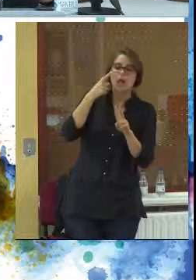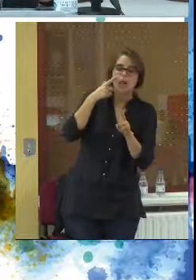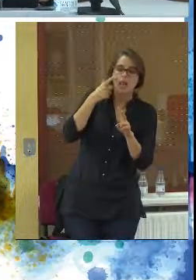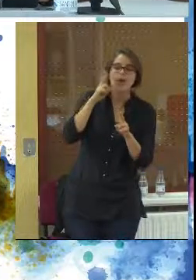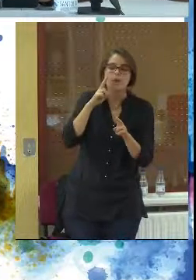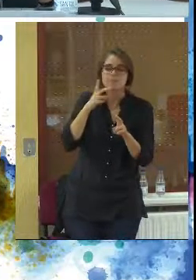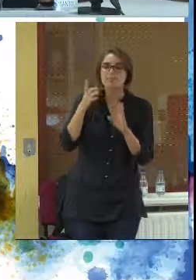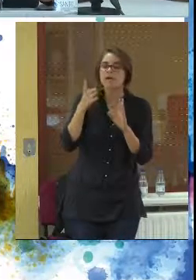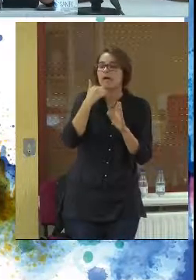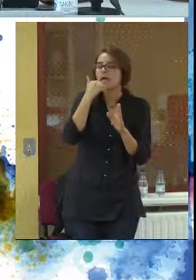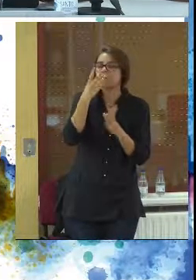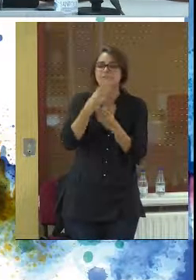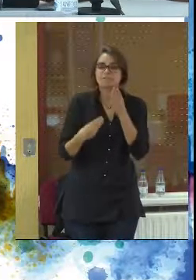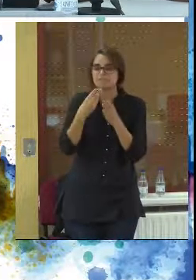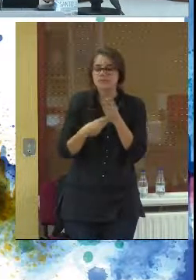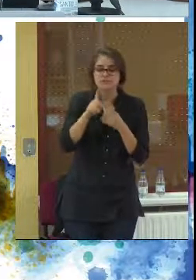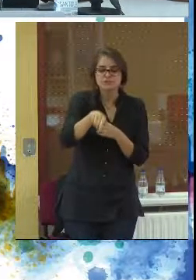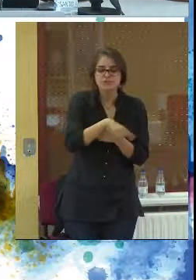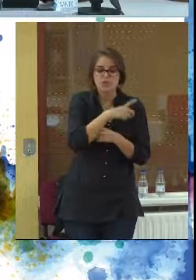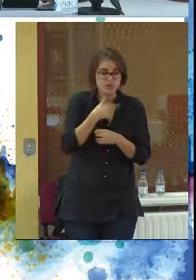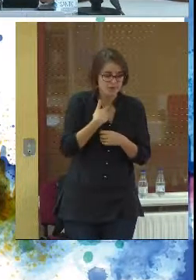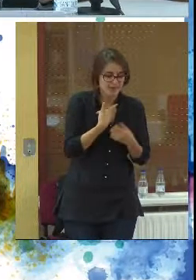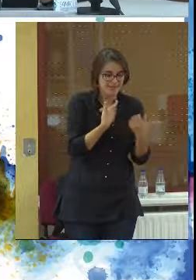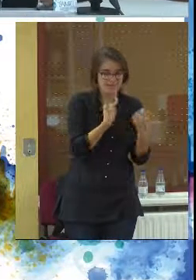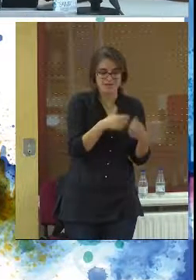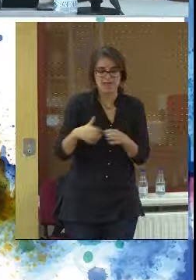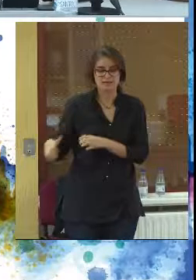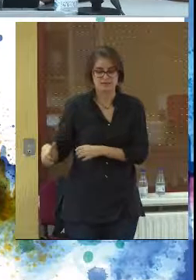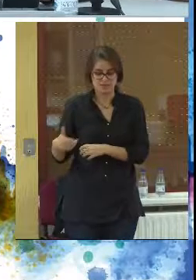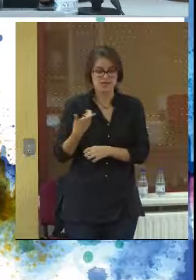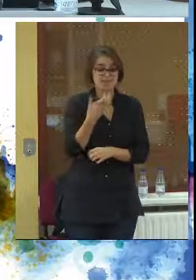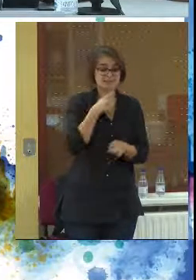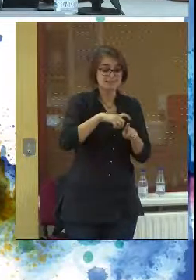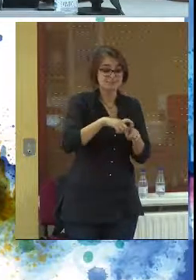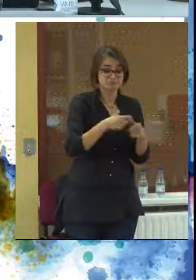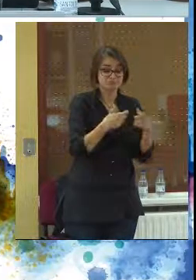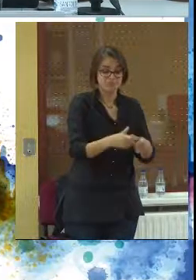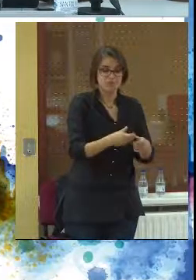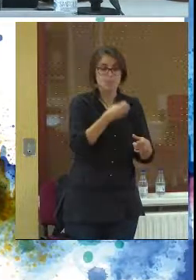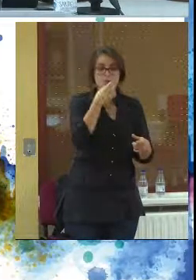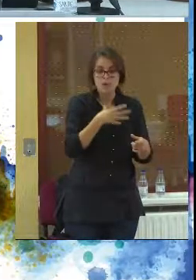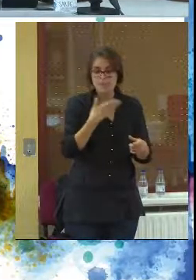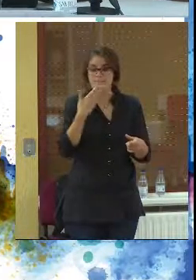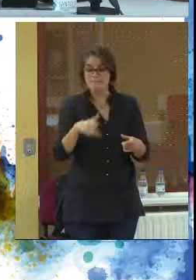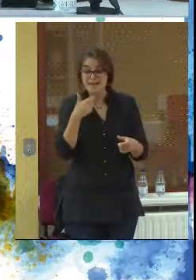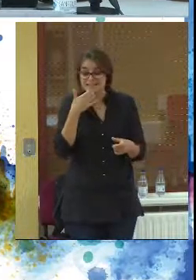some sort of defect, we take note of it and classify it. And